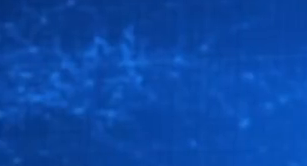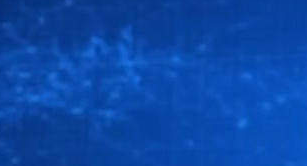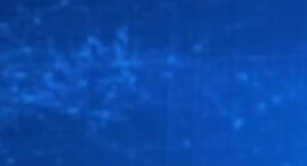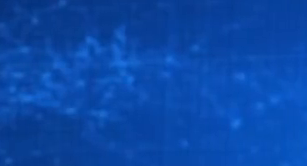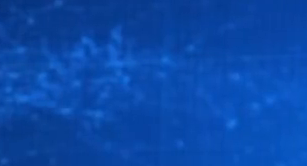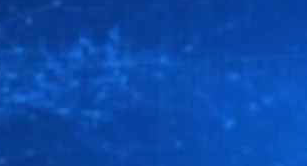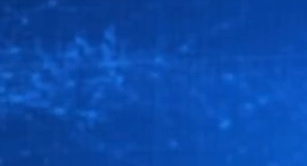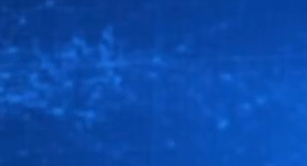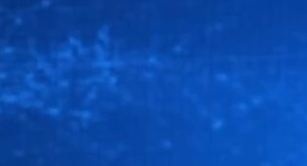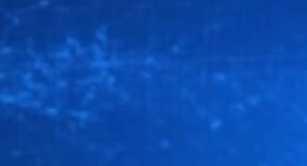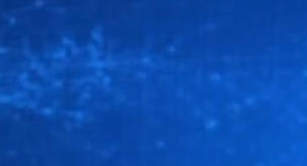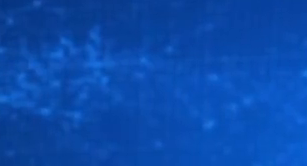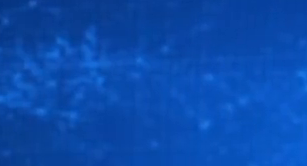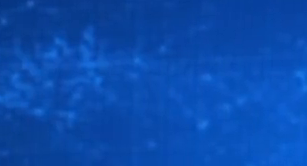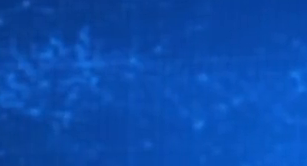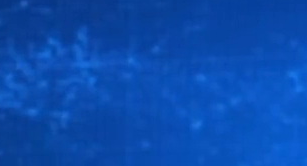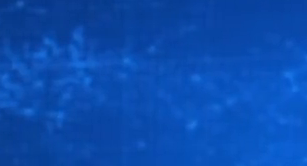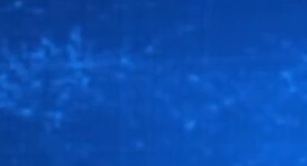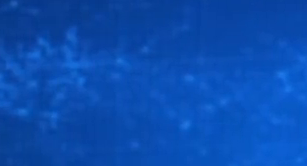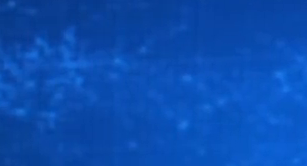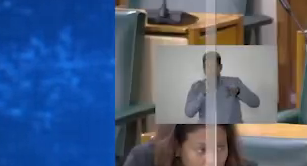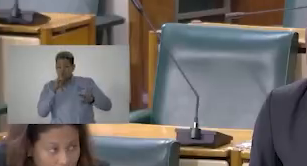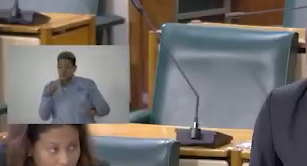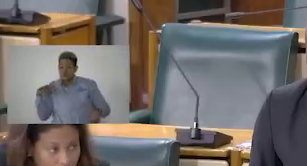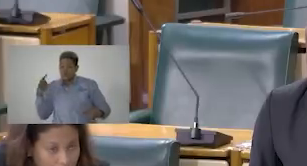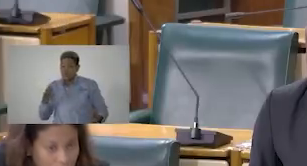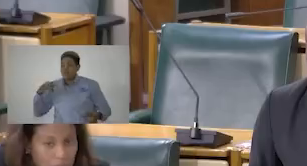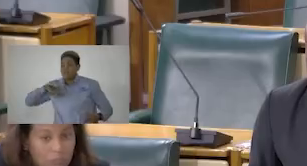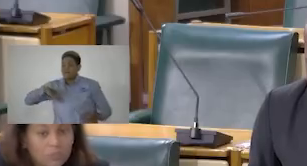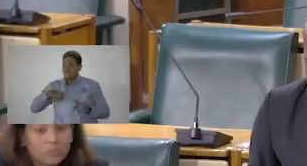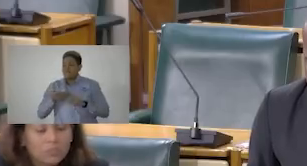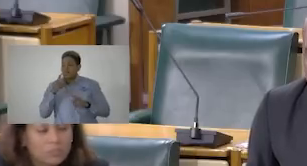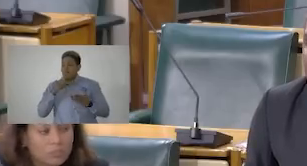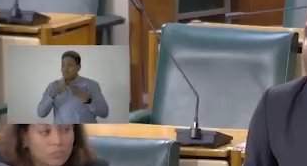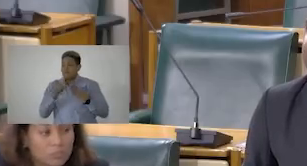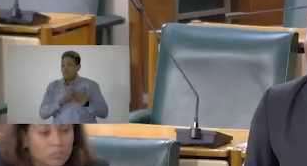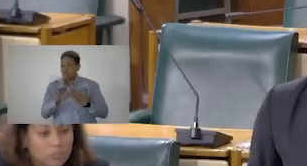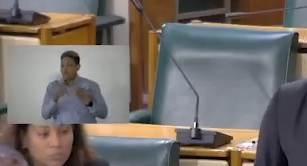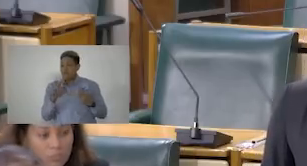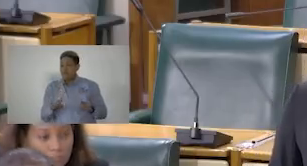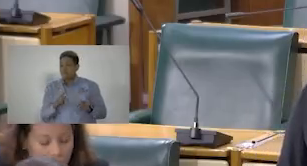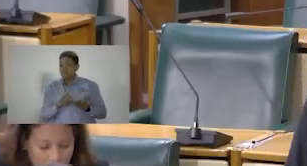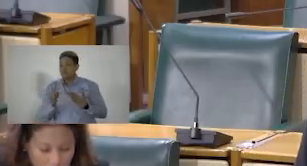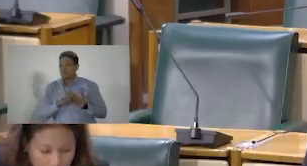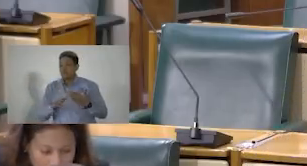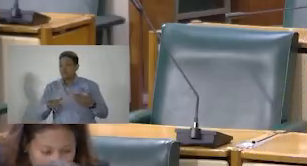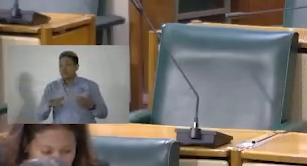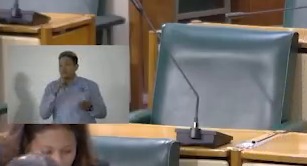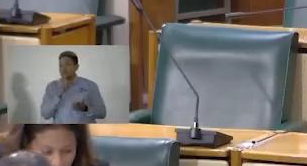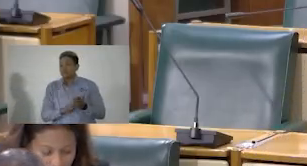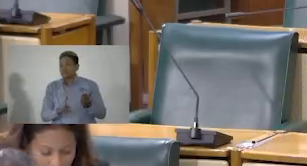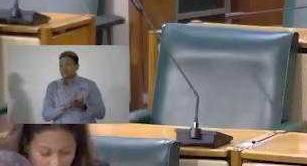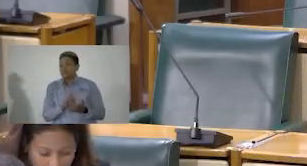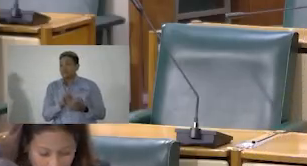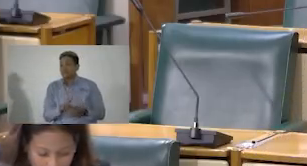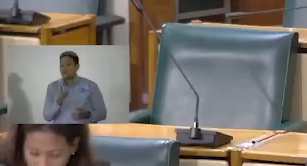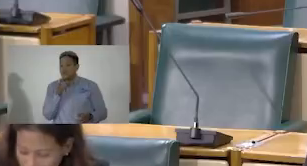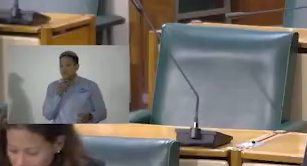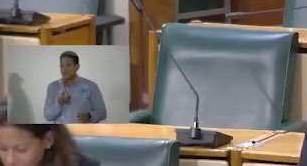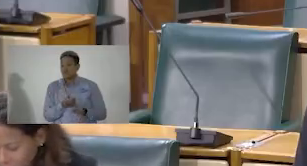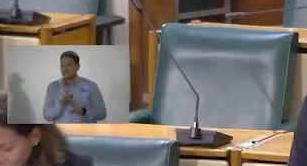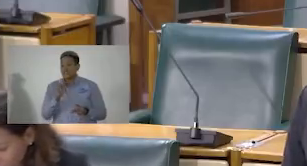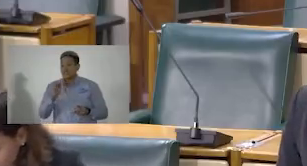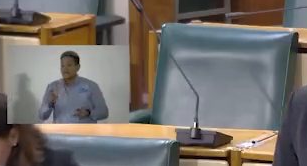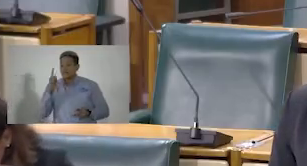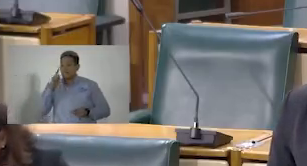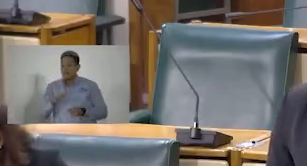It's Monday, June 19. In the headlines, newly appointed Senator Abka Fitzhenle opens state